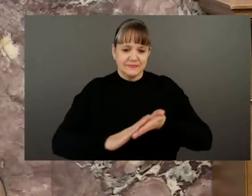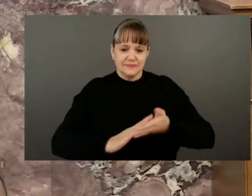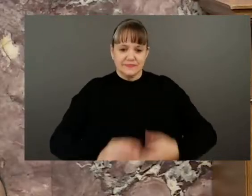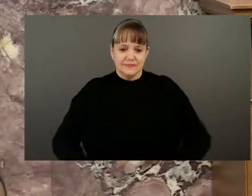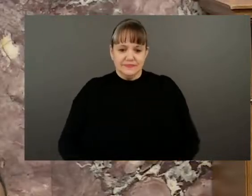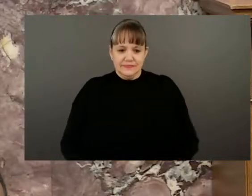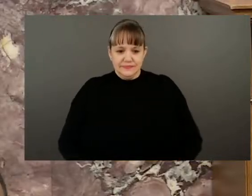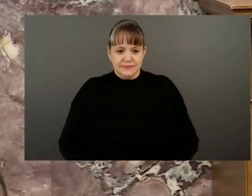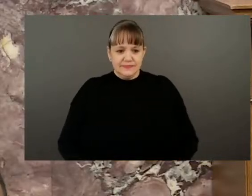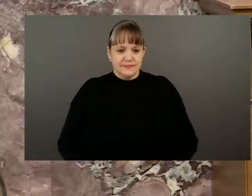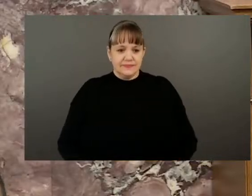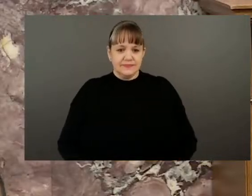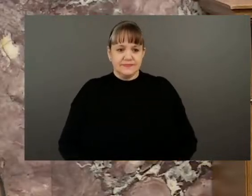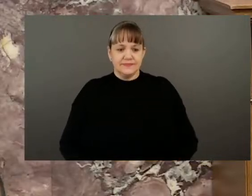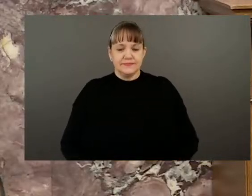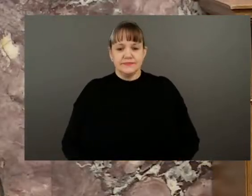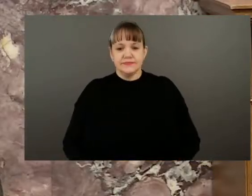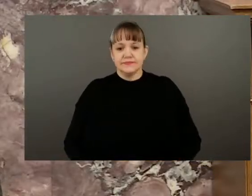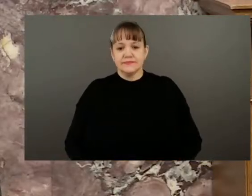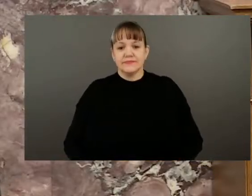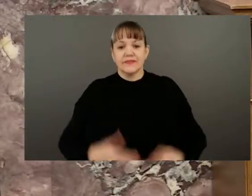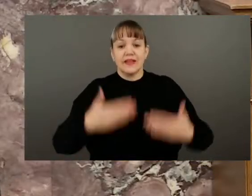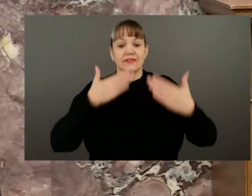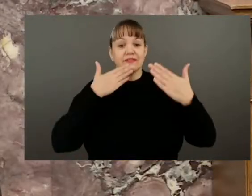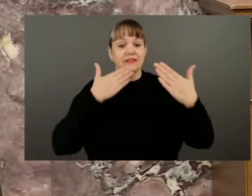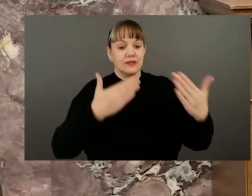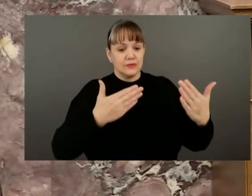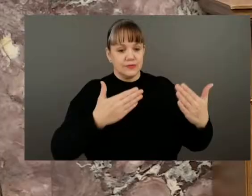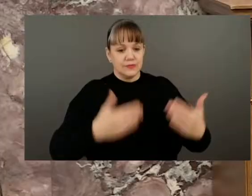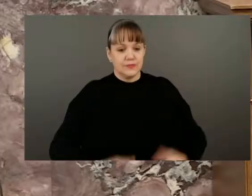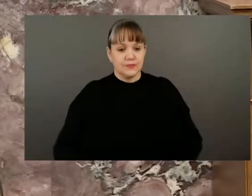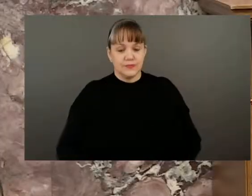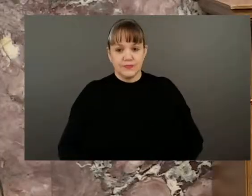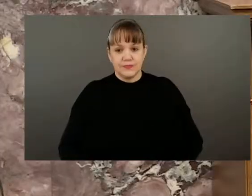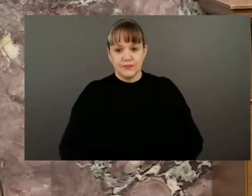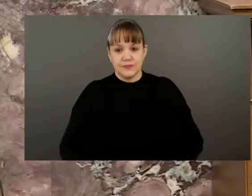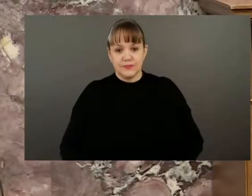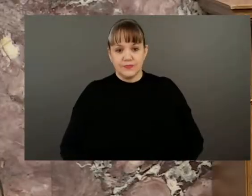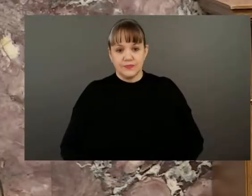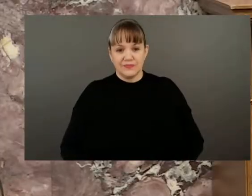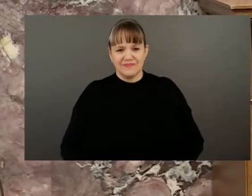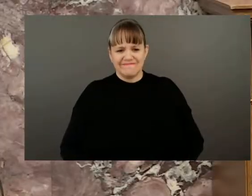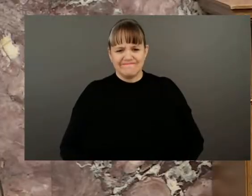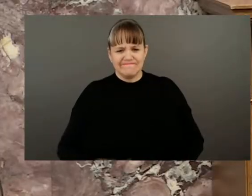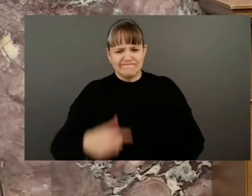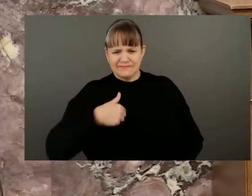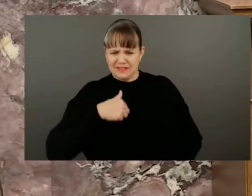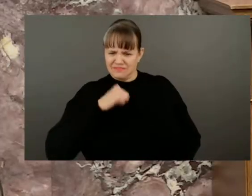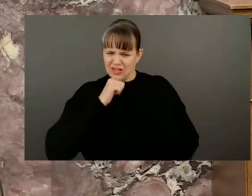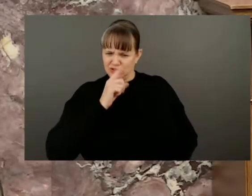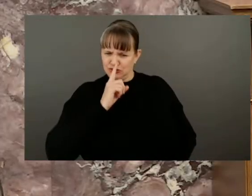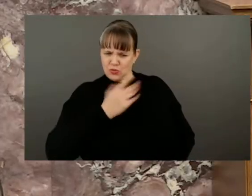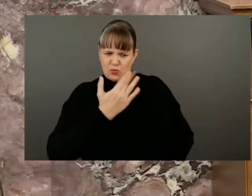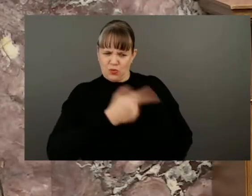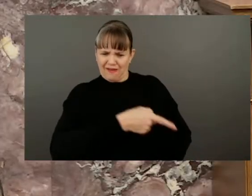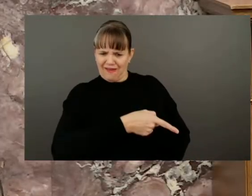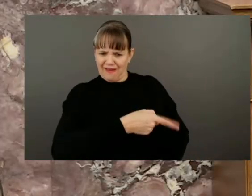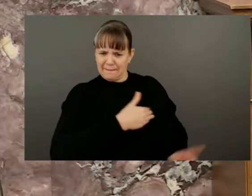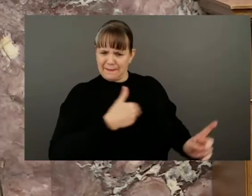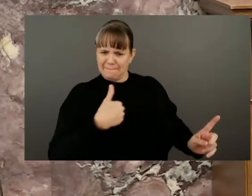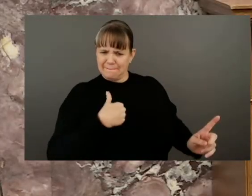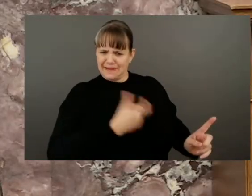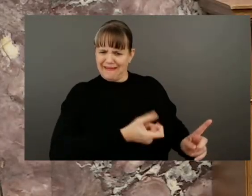Thank you, Mr. Speaker. I'm not really sure why the member is asking this question,